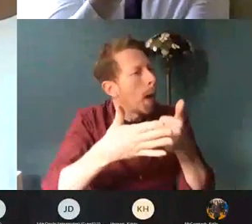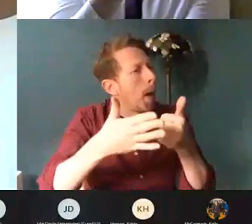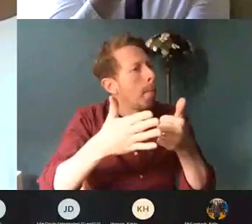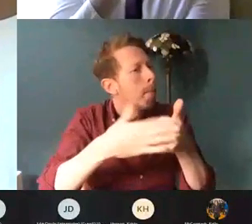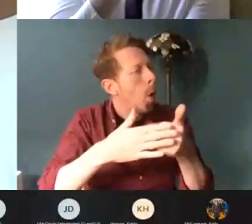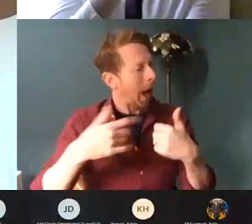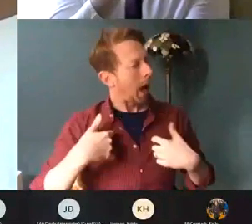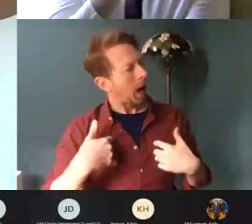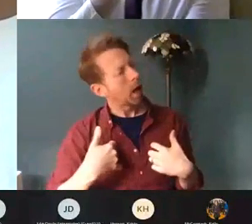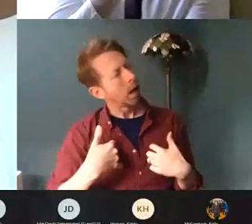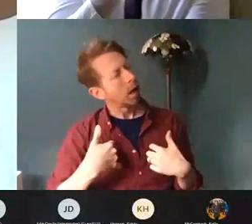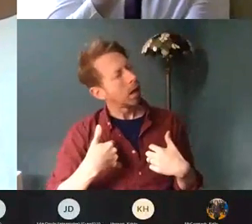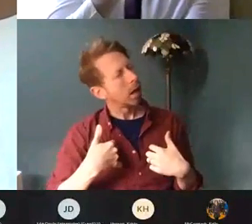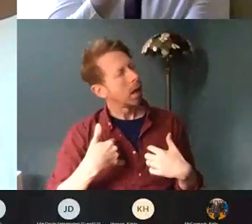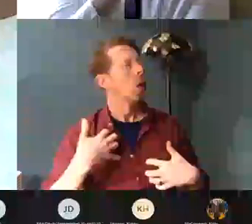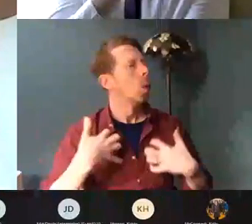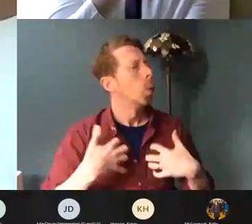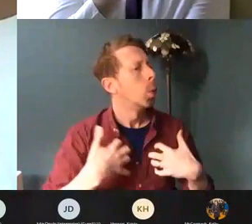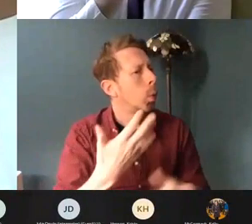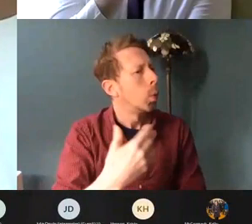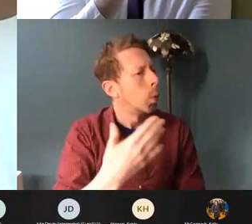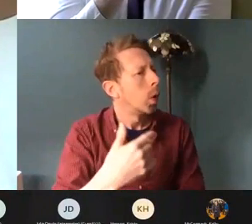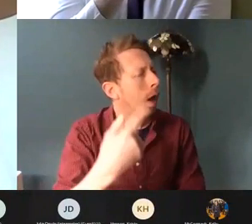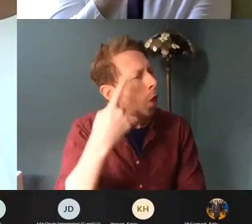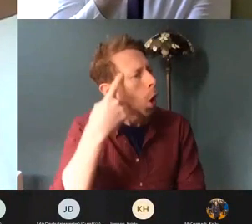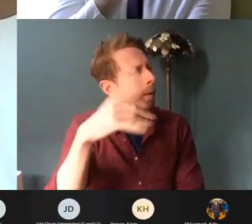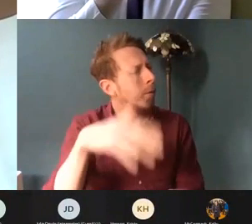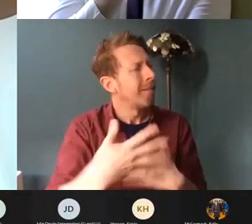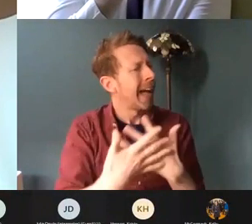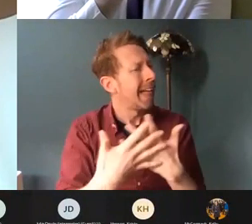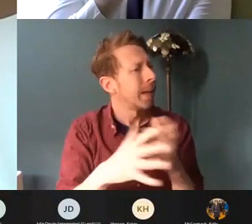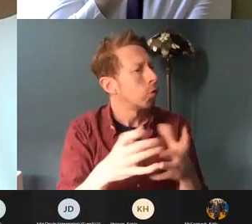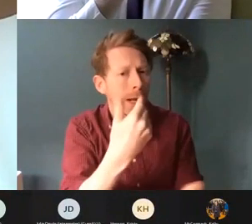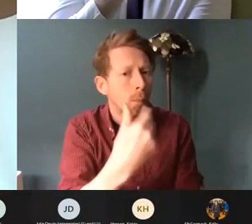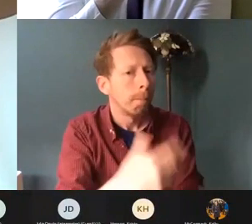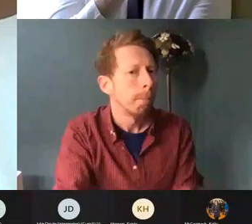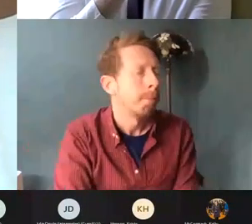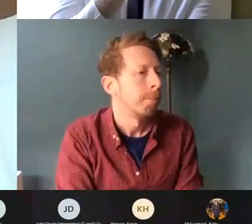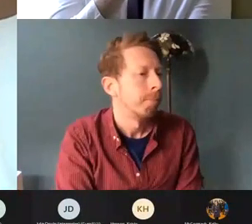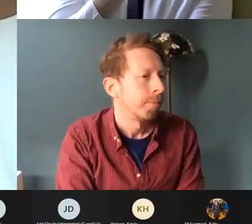bit. I find that quite fascinating as a concept.